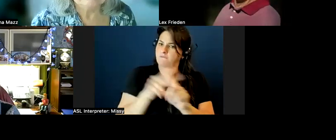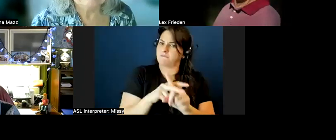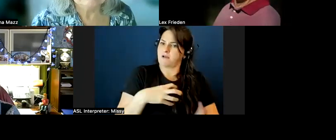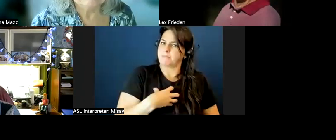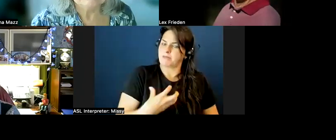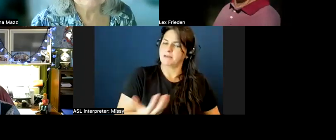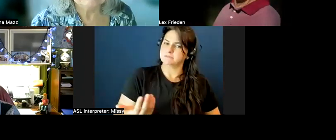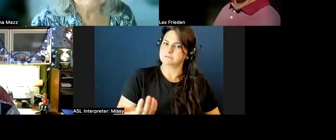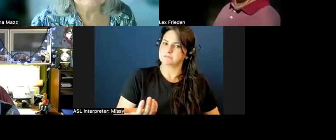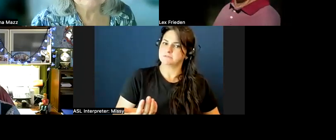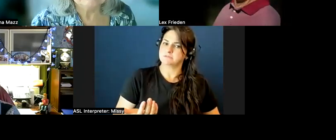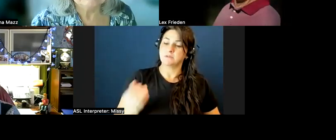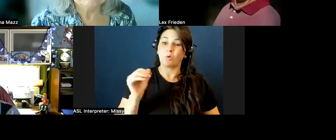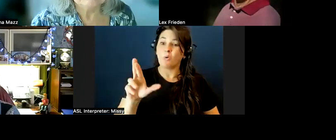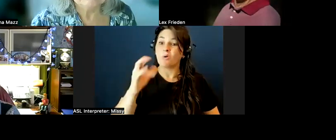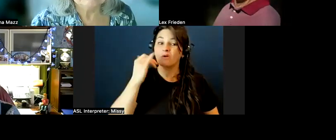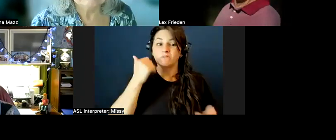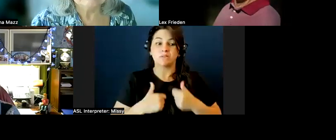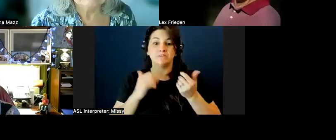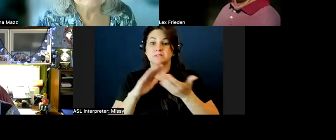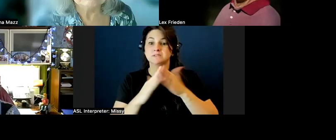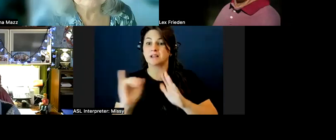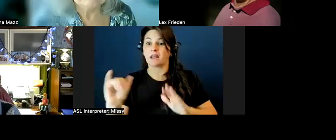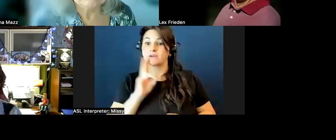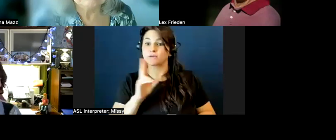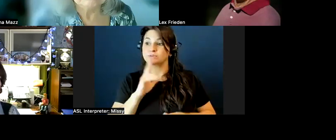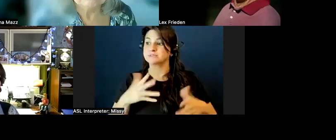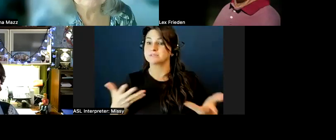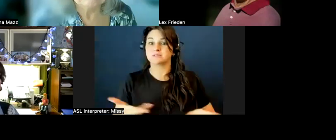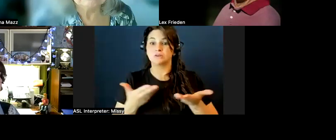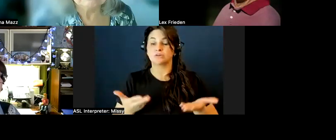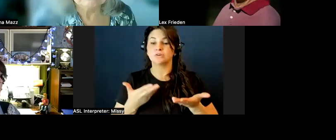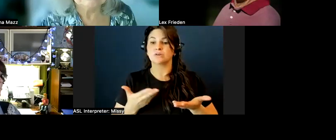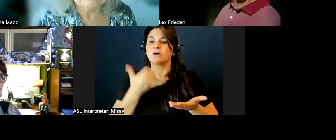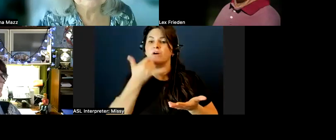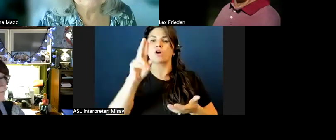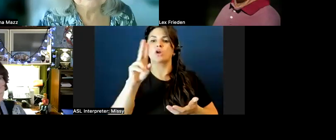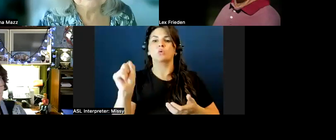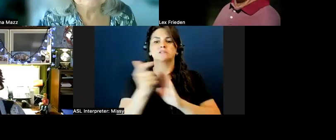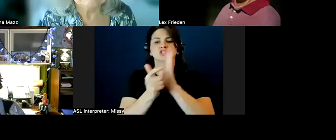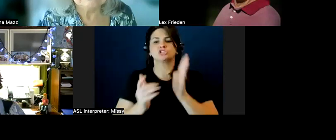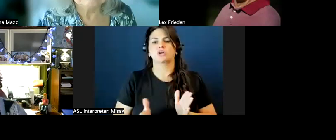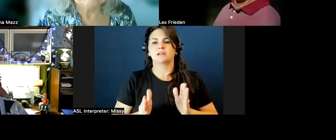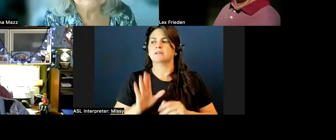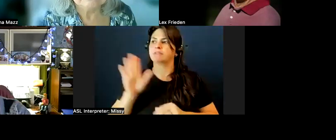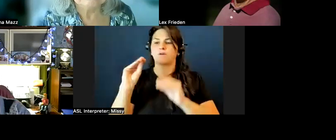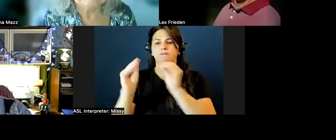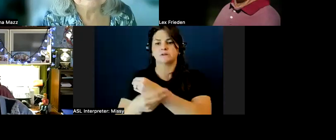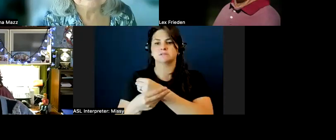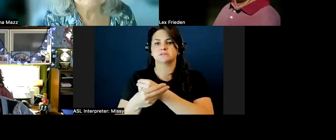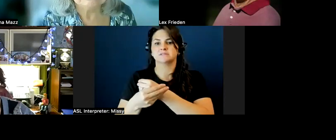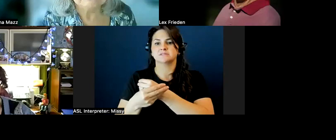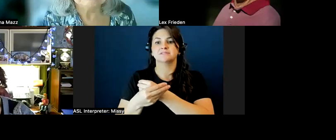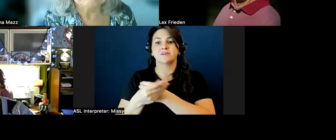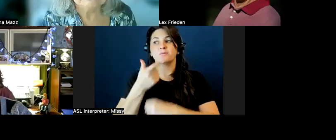know, or if you live in a city like Houston, call the U.S. Attorney's Office and then sit there and watch.